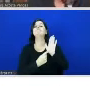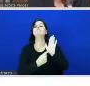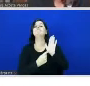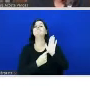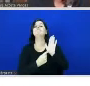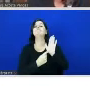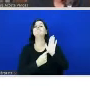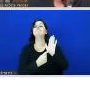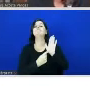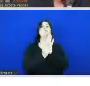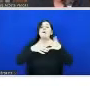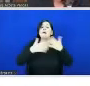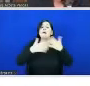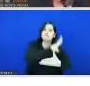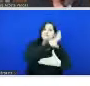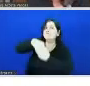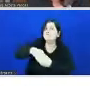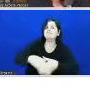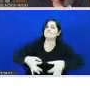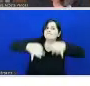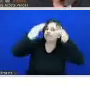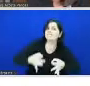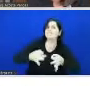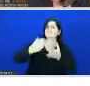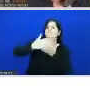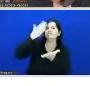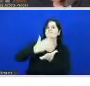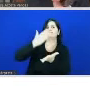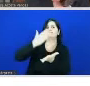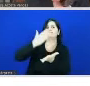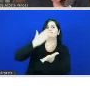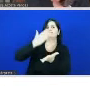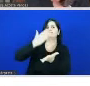1995, a rising number of women parliamentarians around the world.